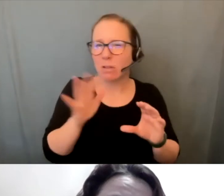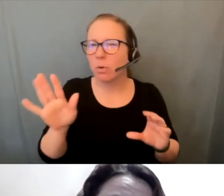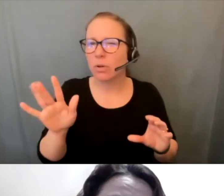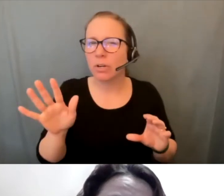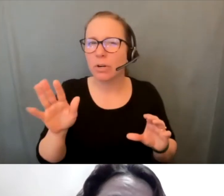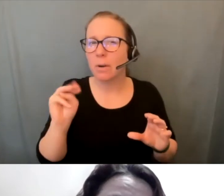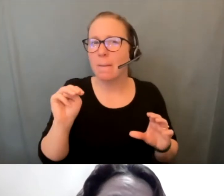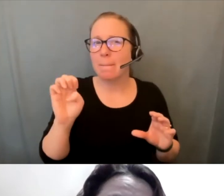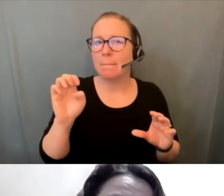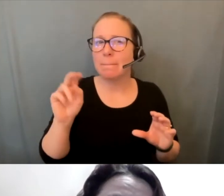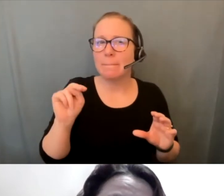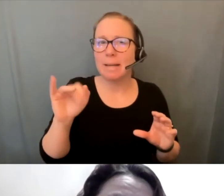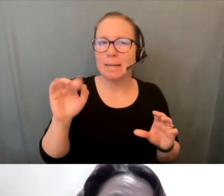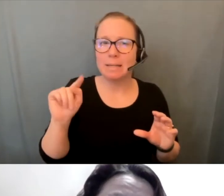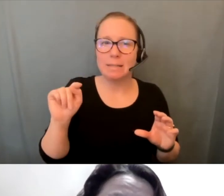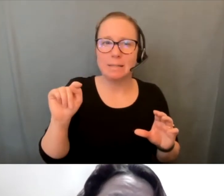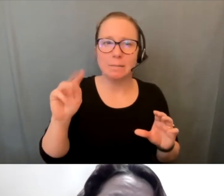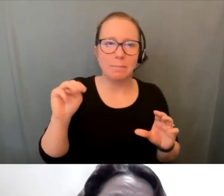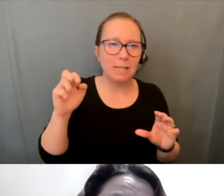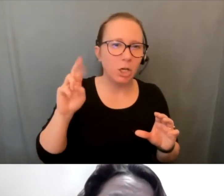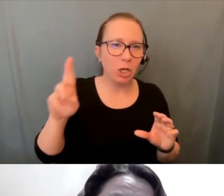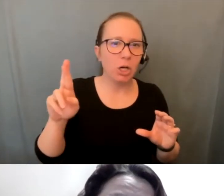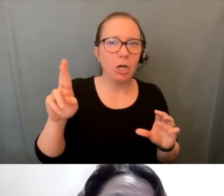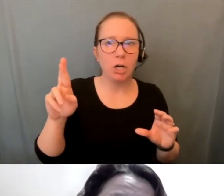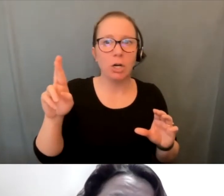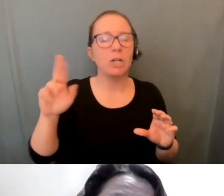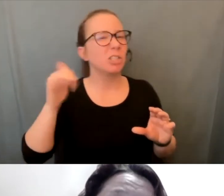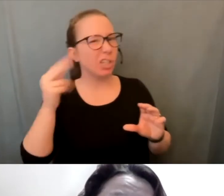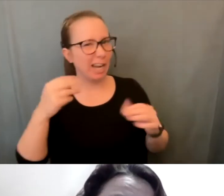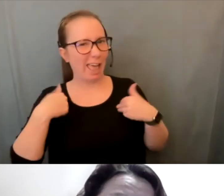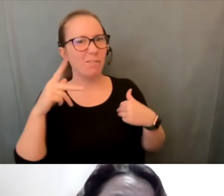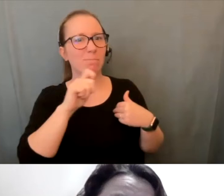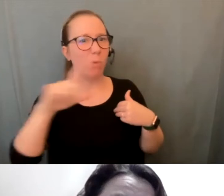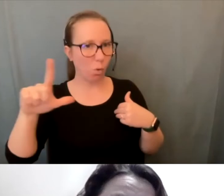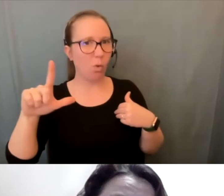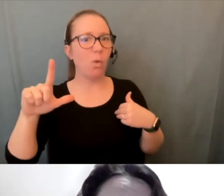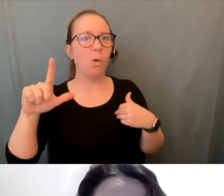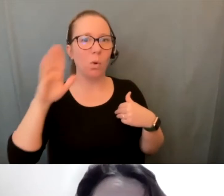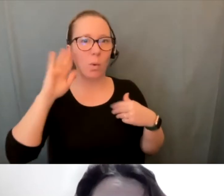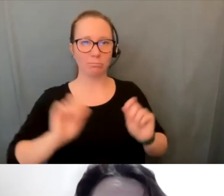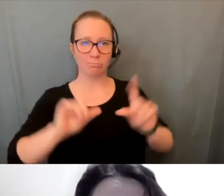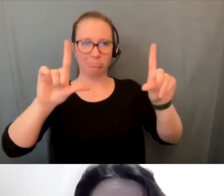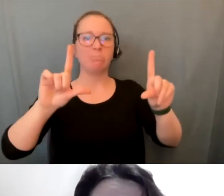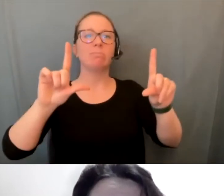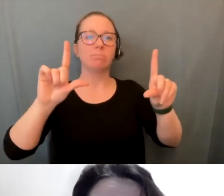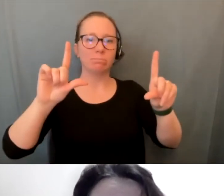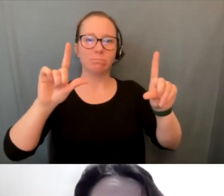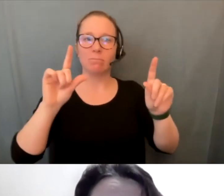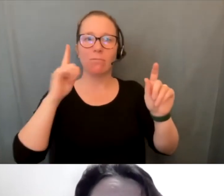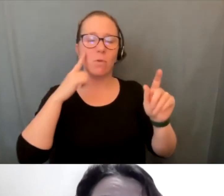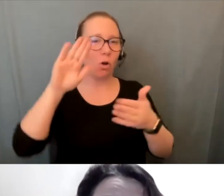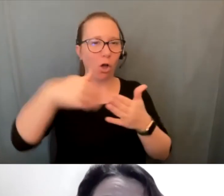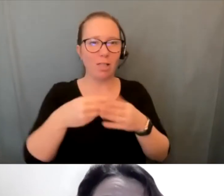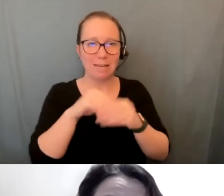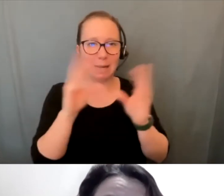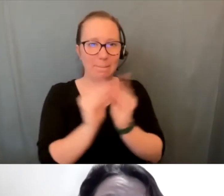Mentimeter, Jen? I can't remember what we had decided at the last meeting. Let's do this. I have a poll that I'm going to launch. Okay. It'll show up on your Zoom screen for everyone in this meeting. Yeah, so